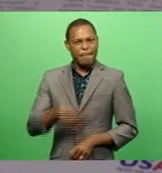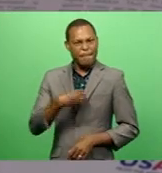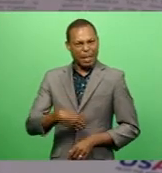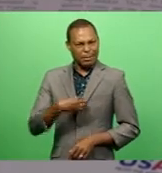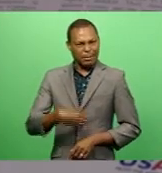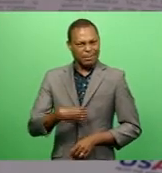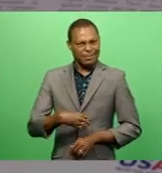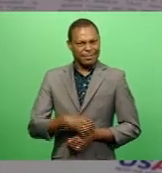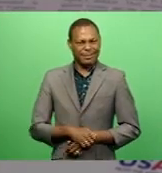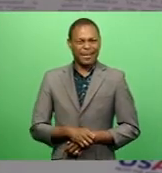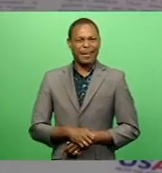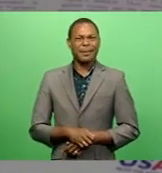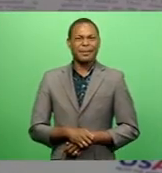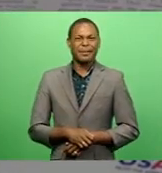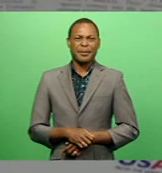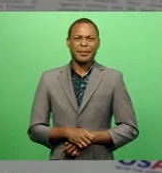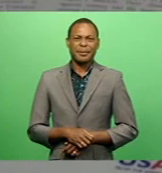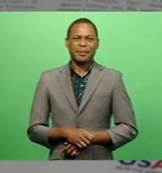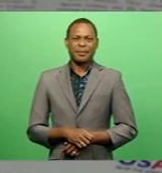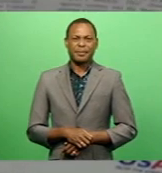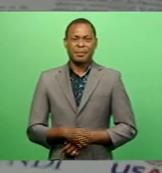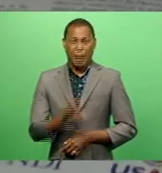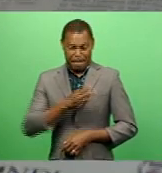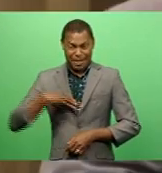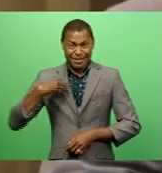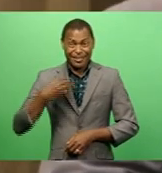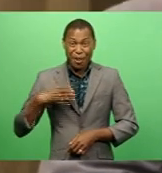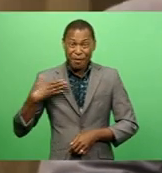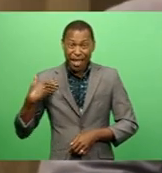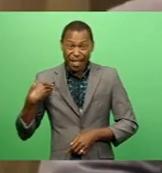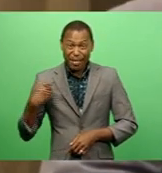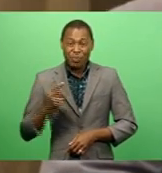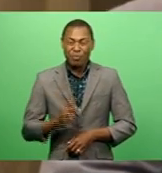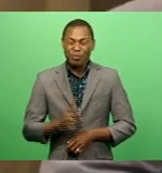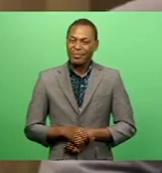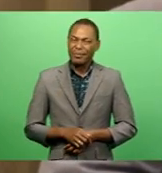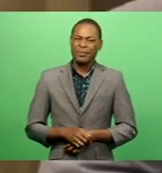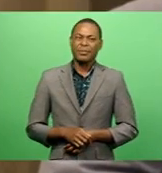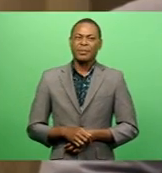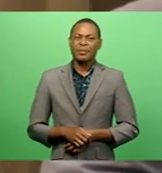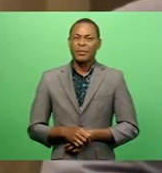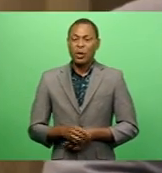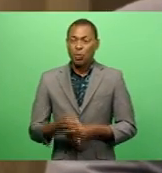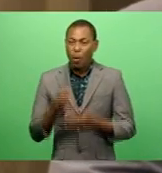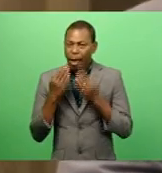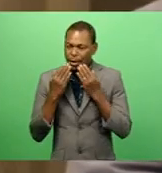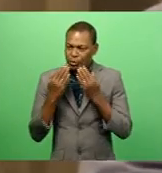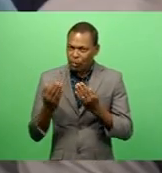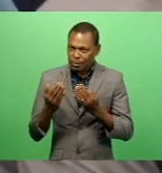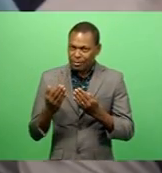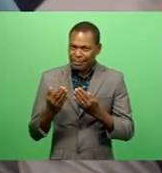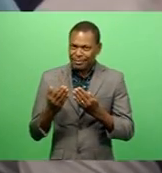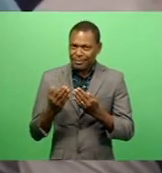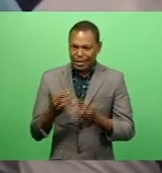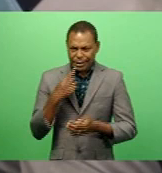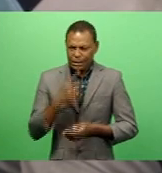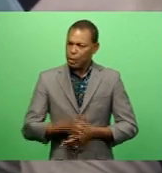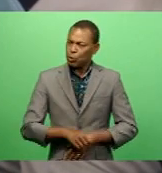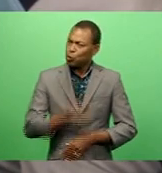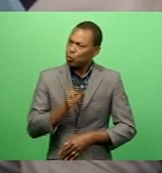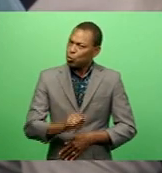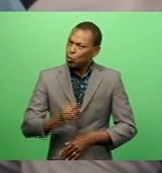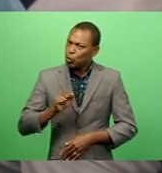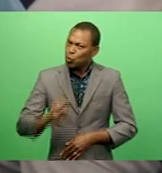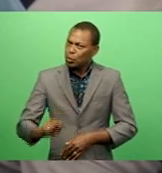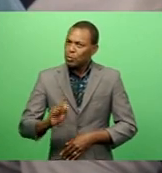for Health, Dr. Ifiremi Wanganambete, in acknowledging work by women parliamentarians, says he takes very seriously any attempts